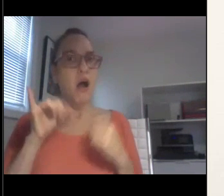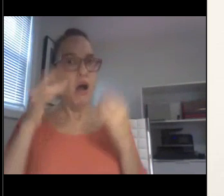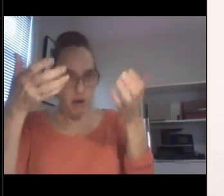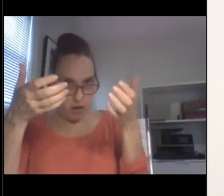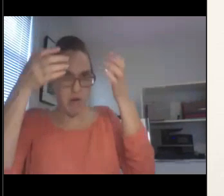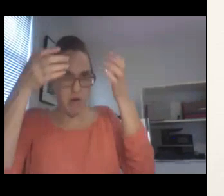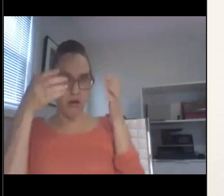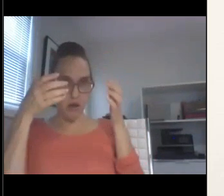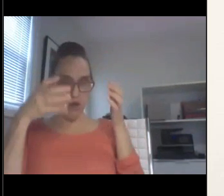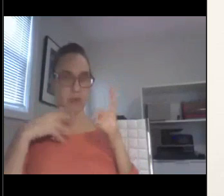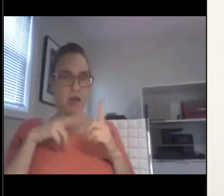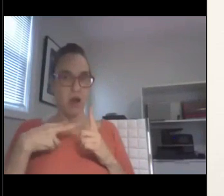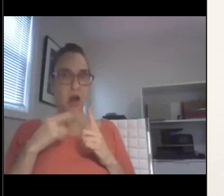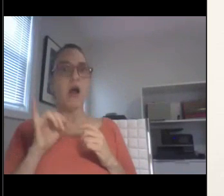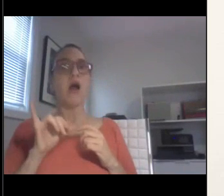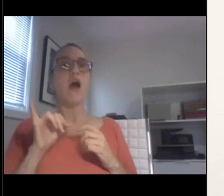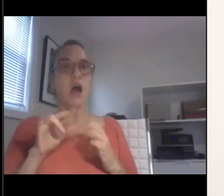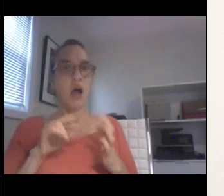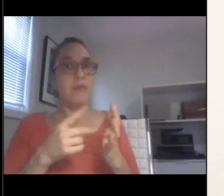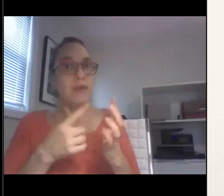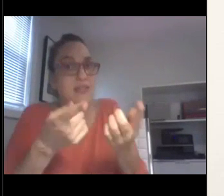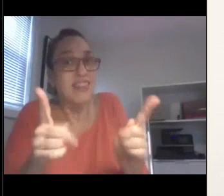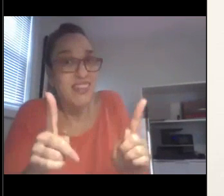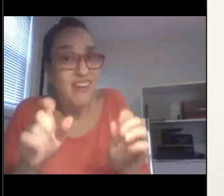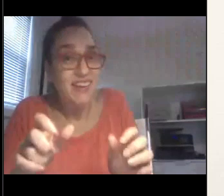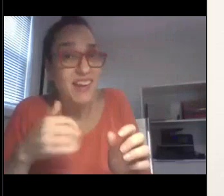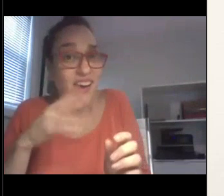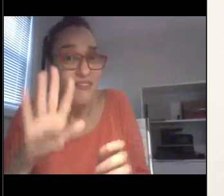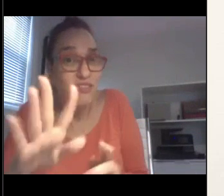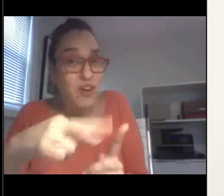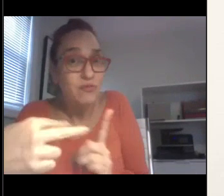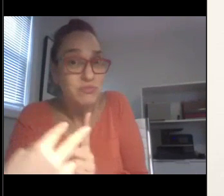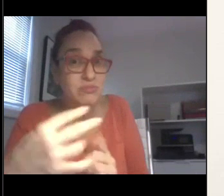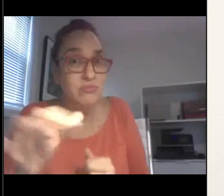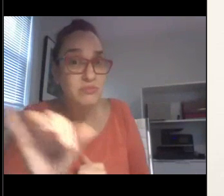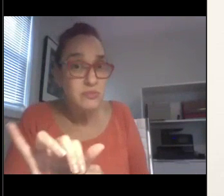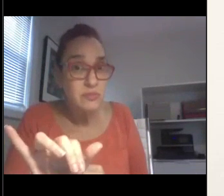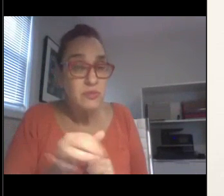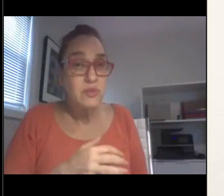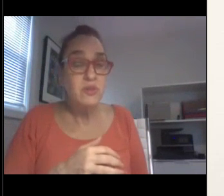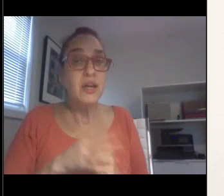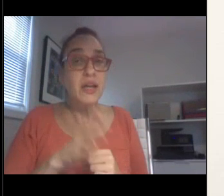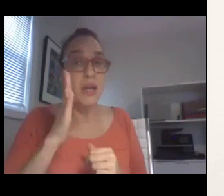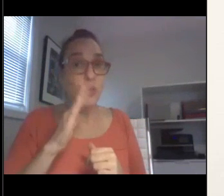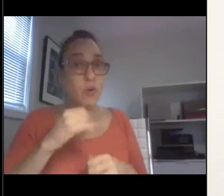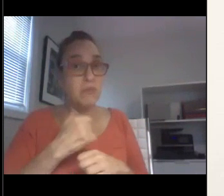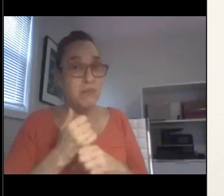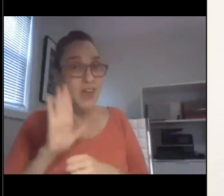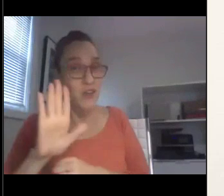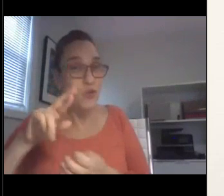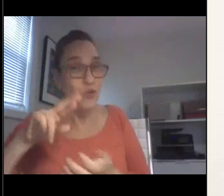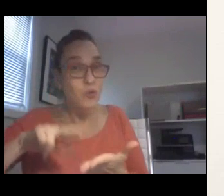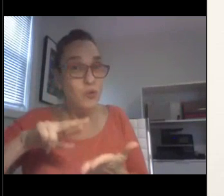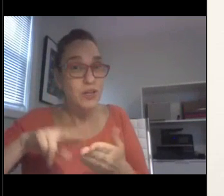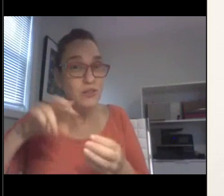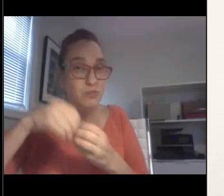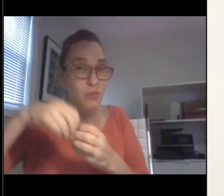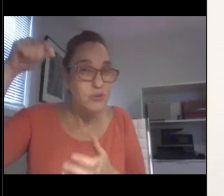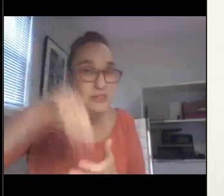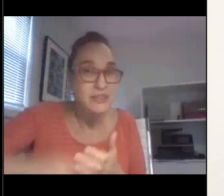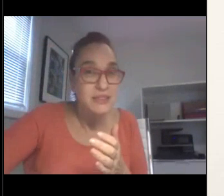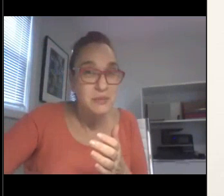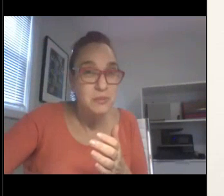and your peers to exist within linguistics. And it also enriches your research by overtly situating it